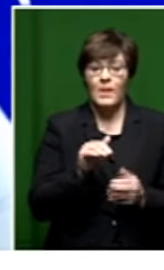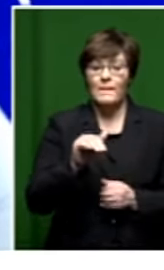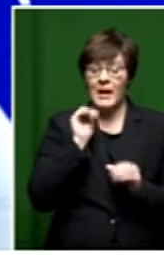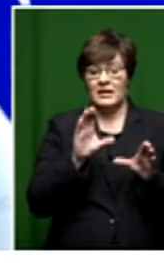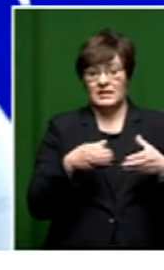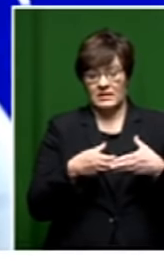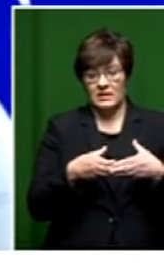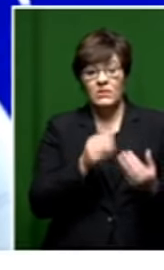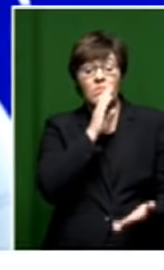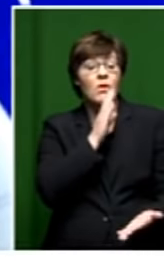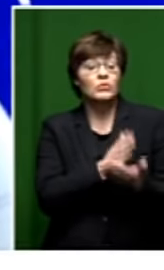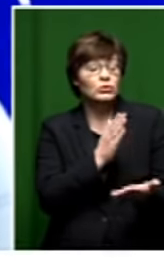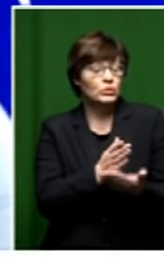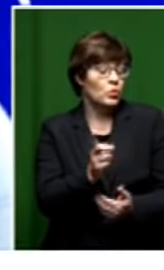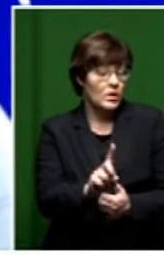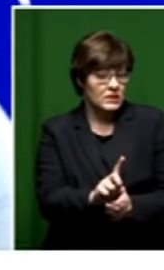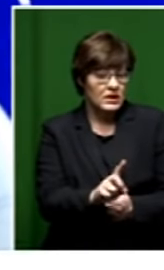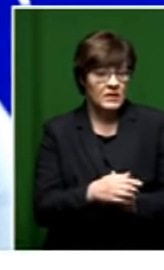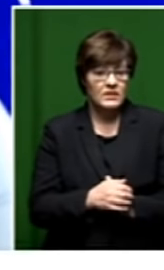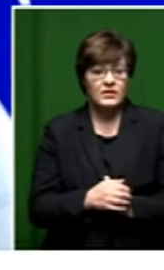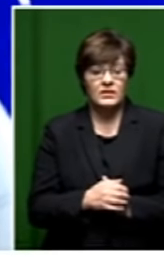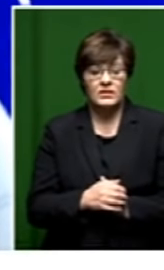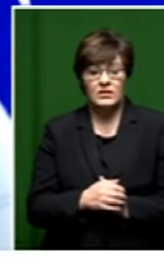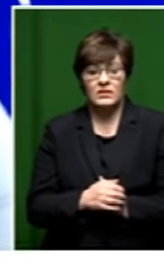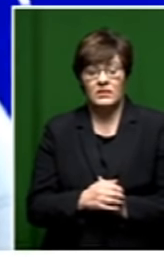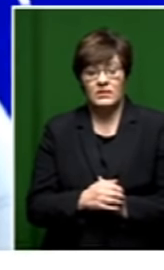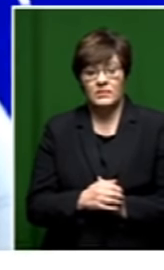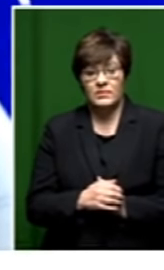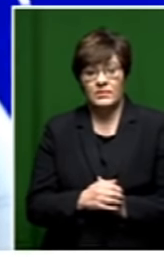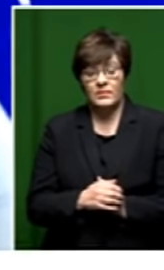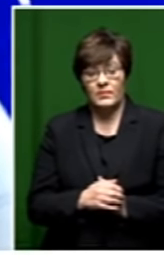banking sector to ensure, that at the end of the day,